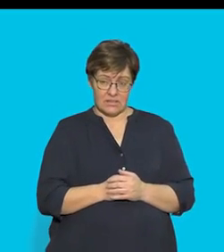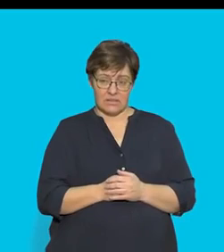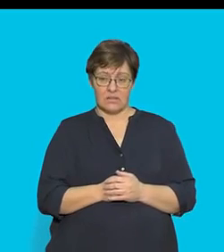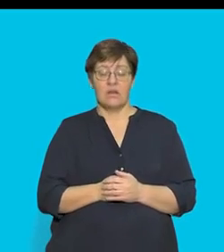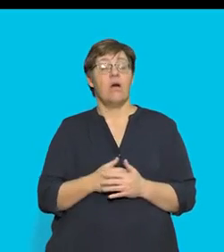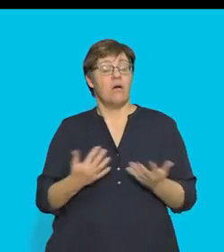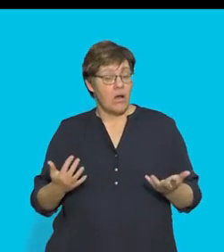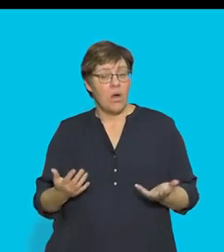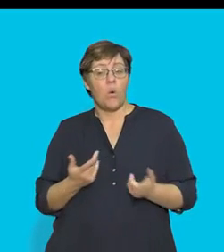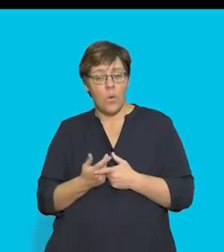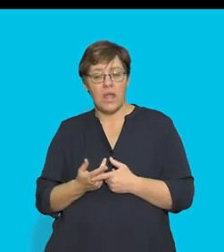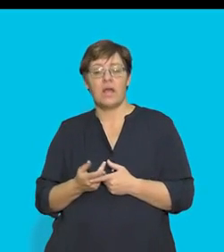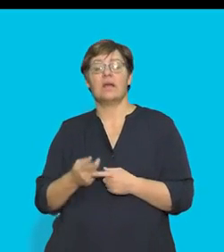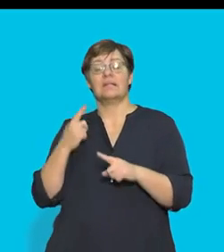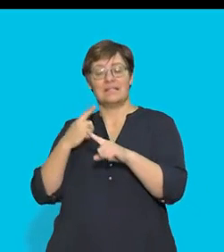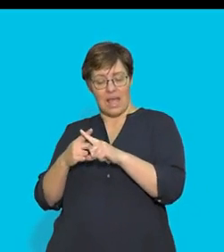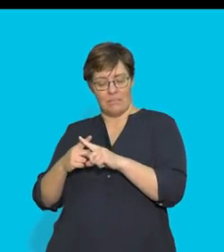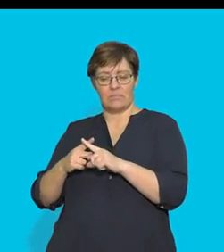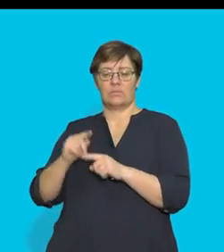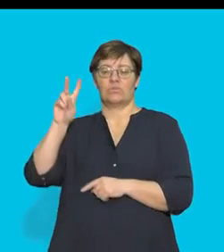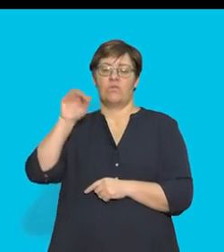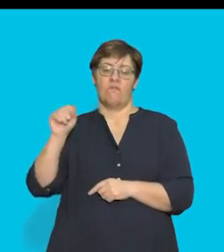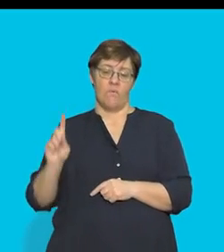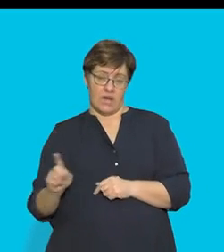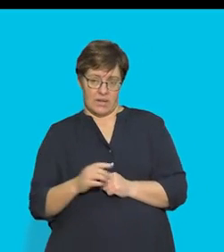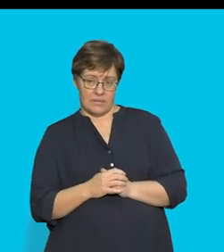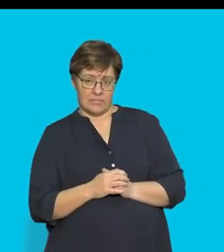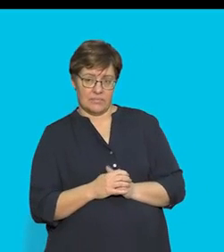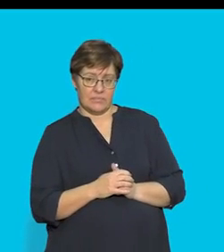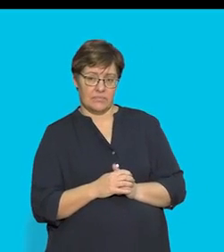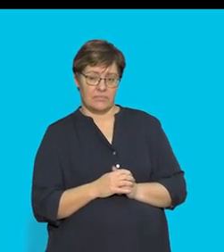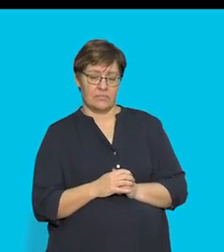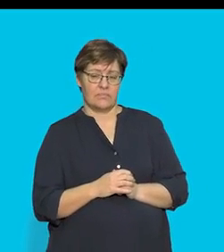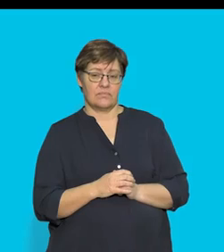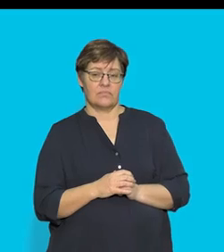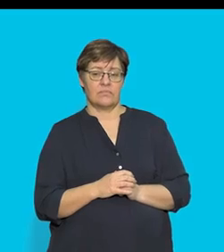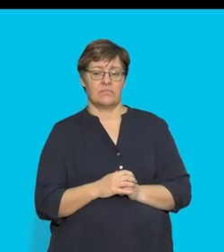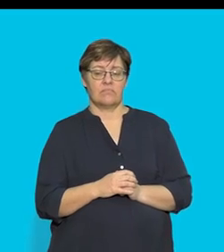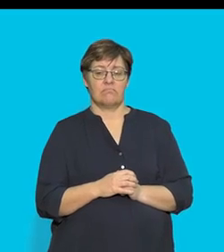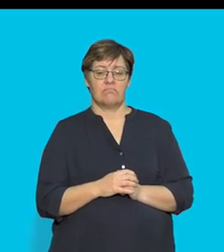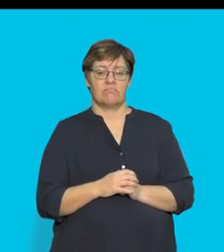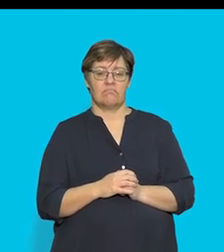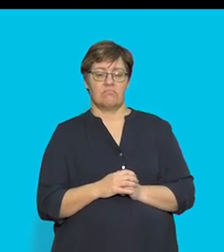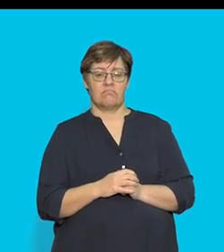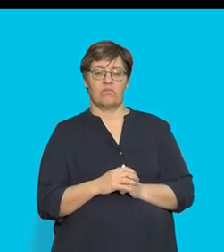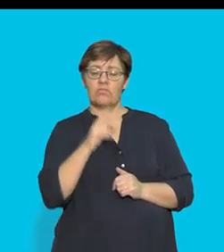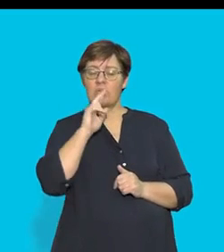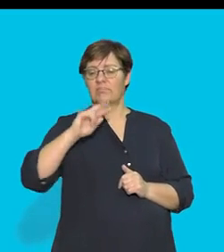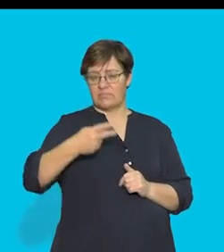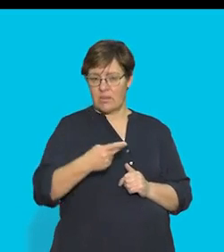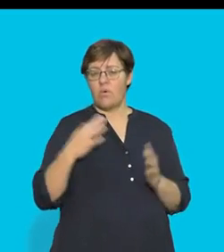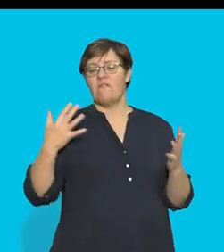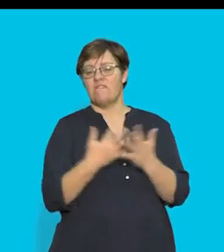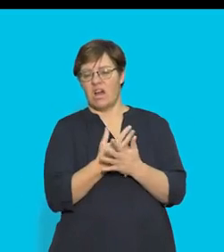and multiply by 2 over 1. So we've kind of moved a bit faster through the algebra, but that